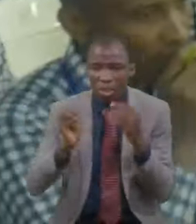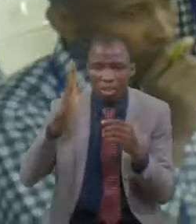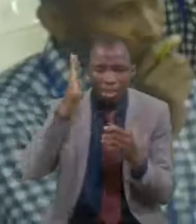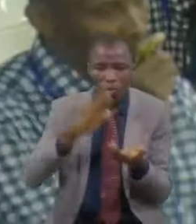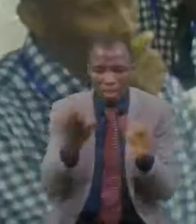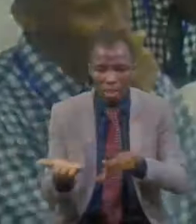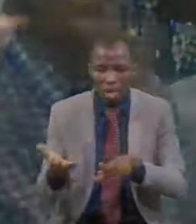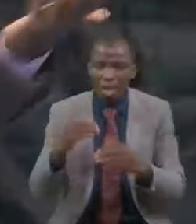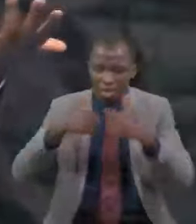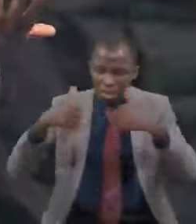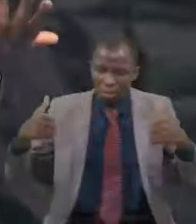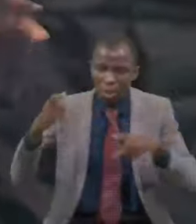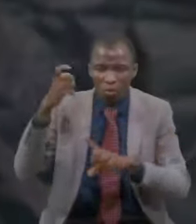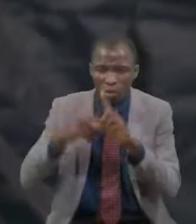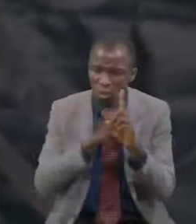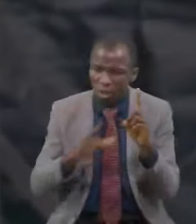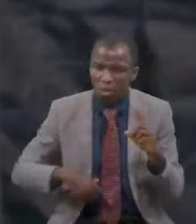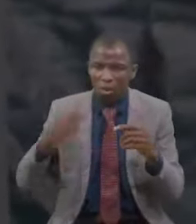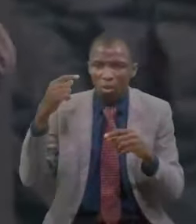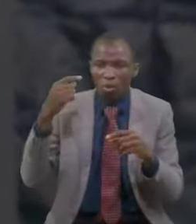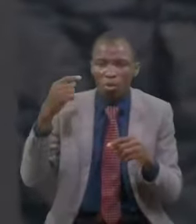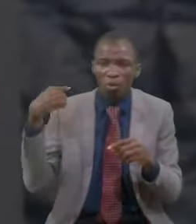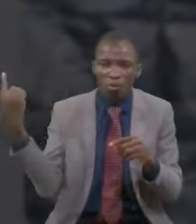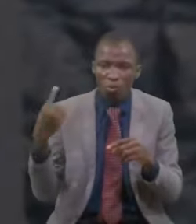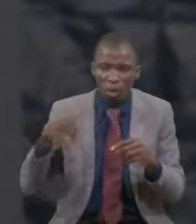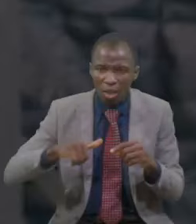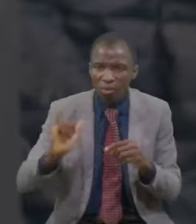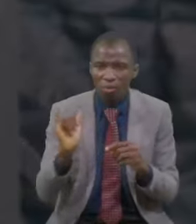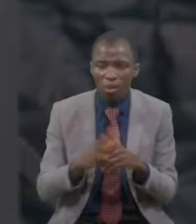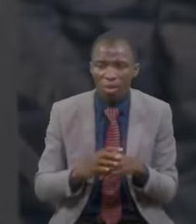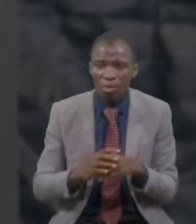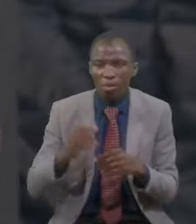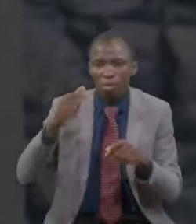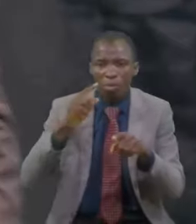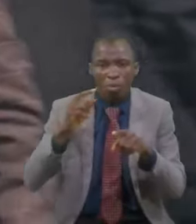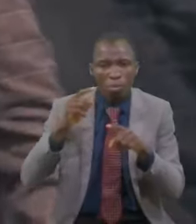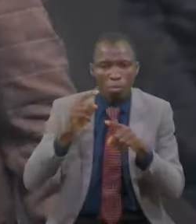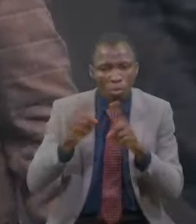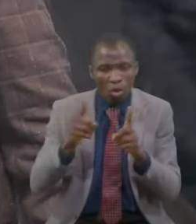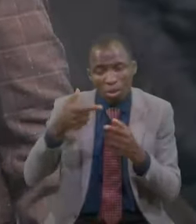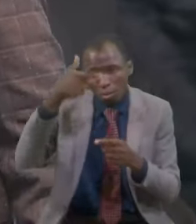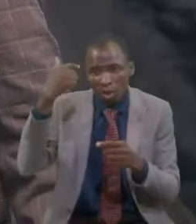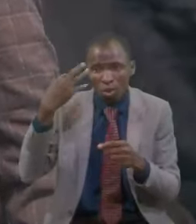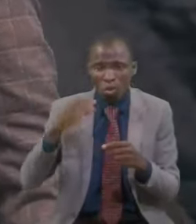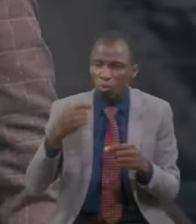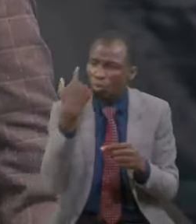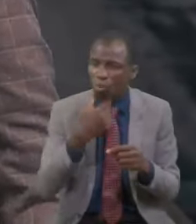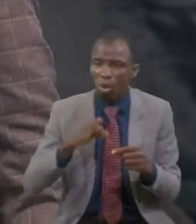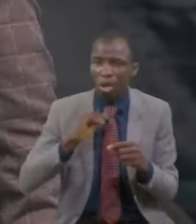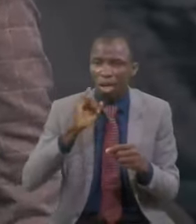God forever. But because of who I am, I can die.